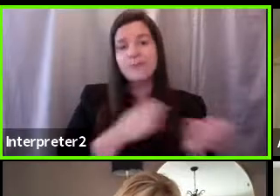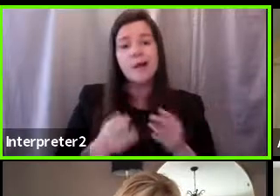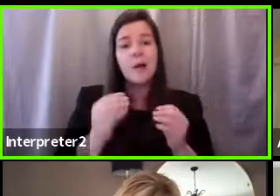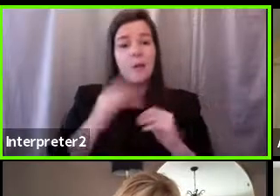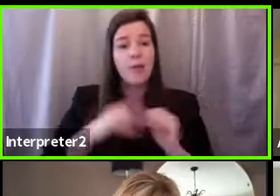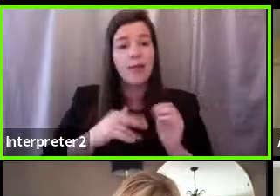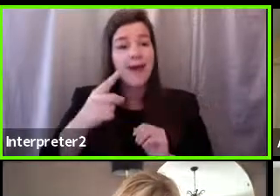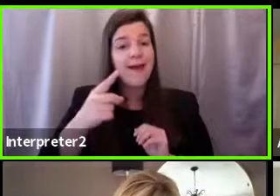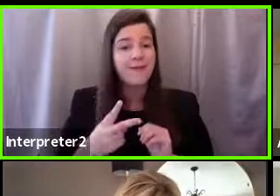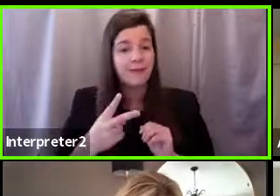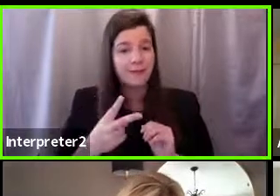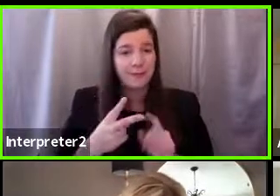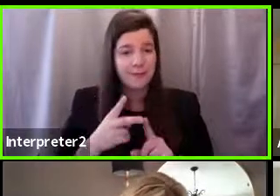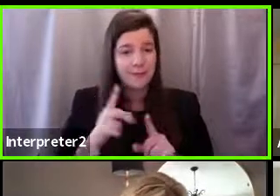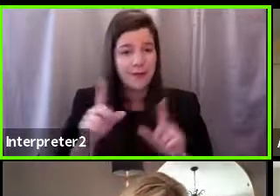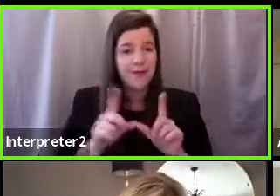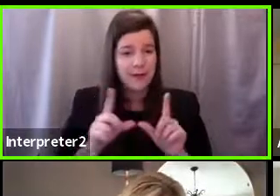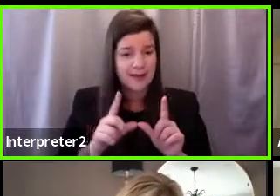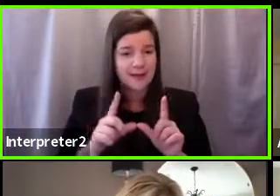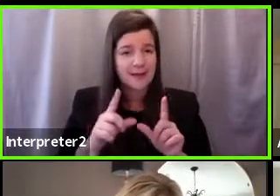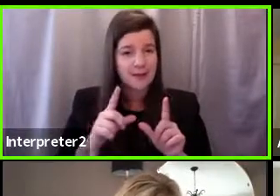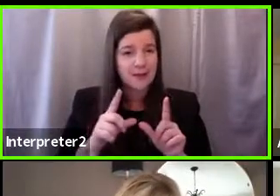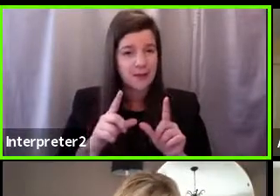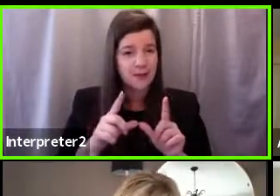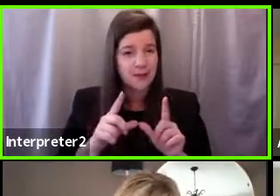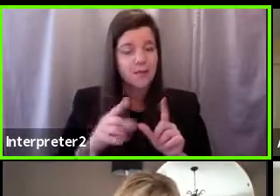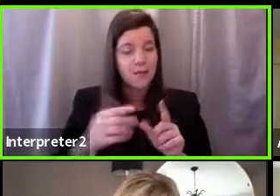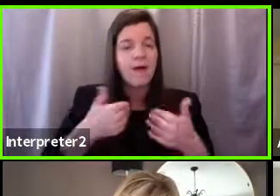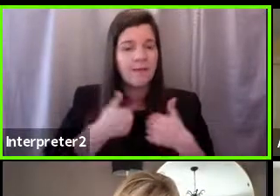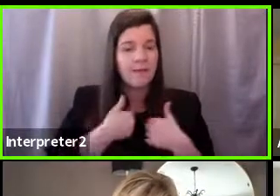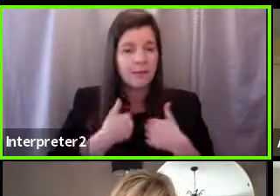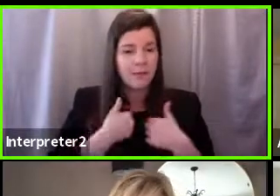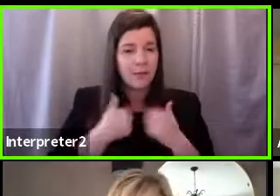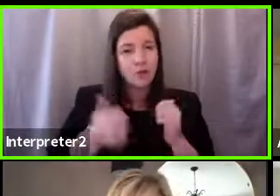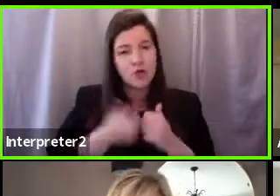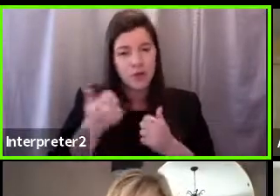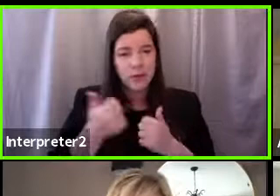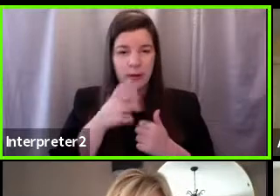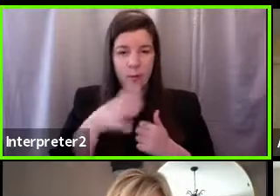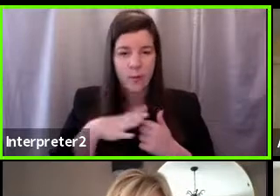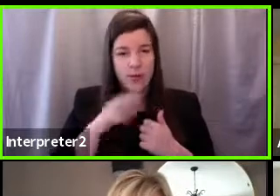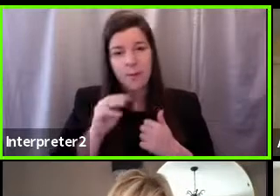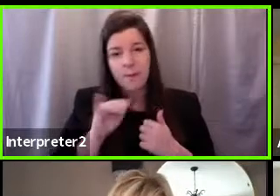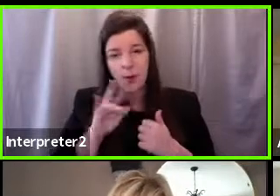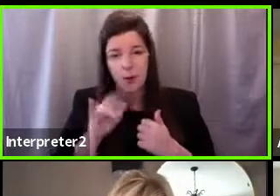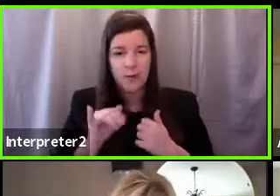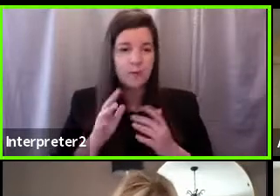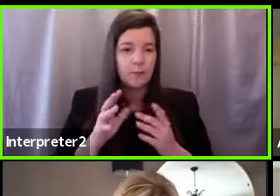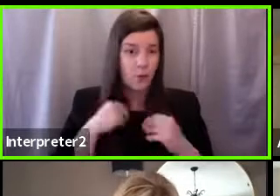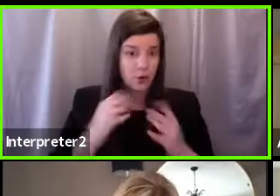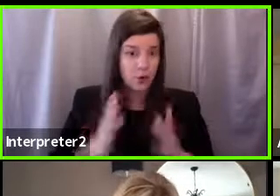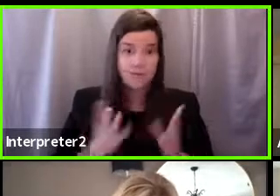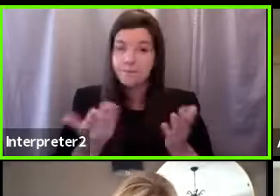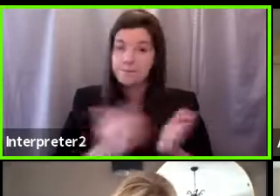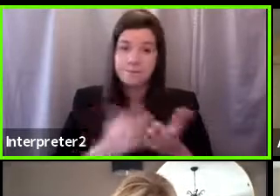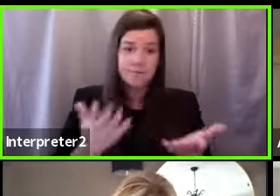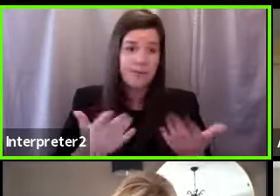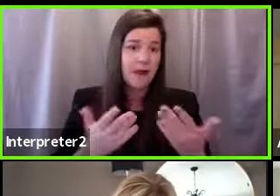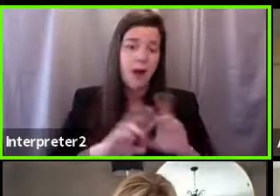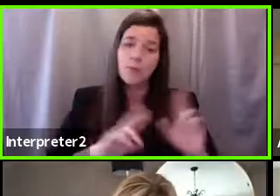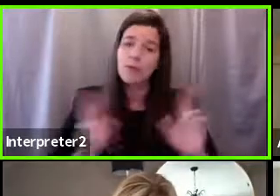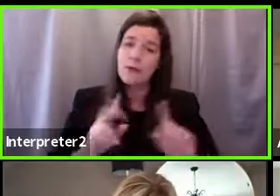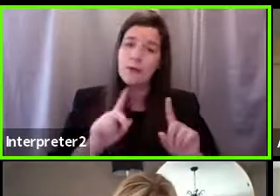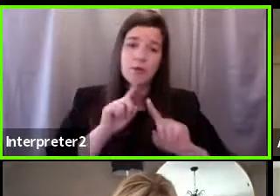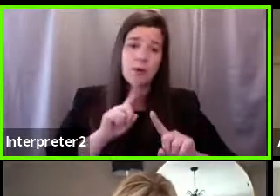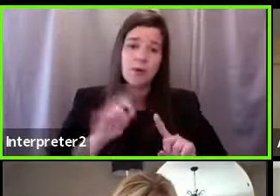are majority owned by minority and women owners. And I'm happy to answer any questions that the committee may have on that